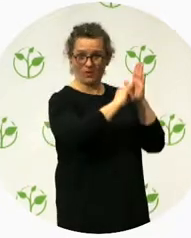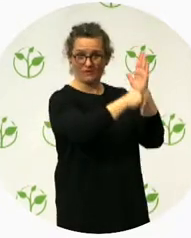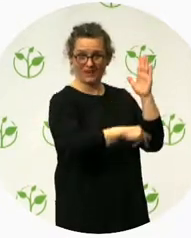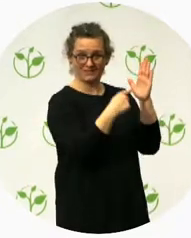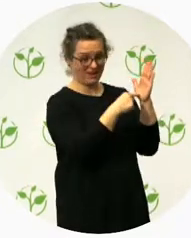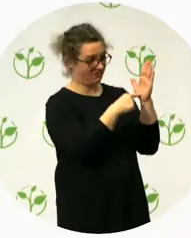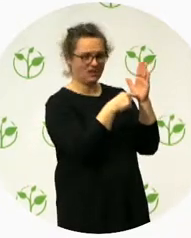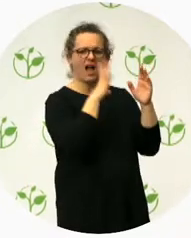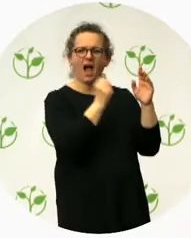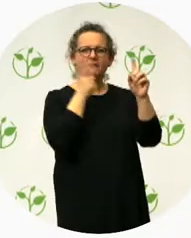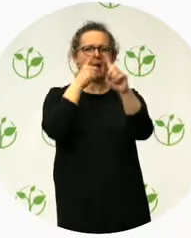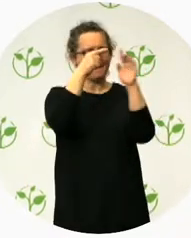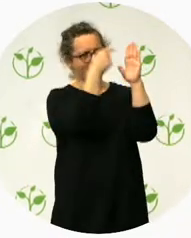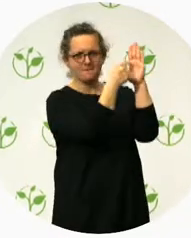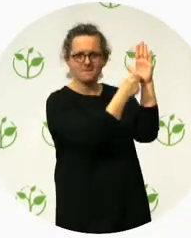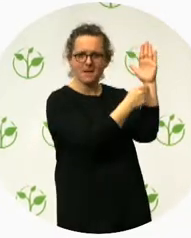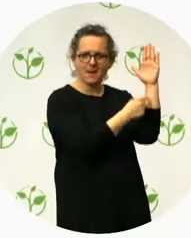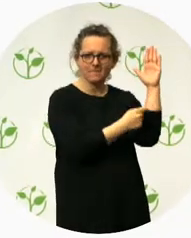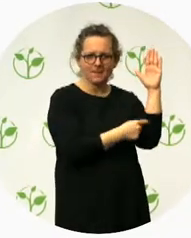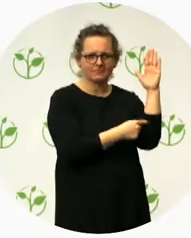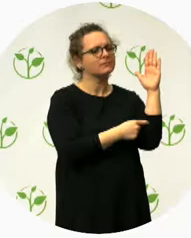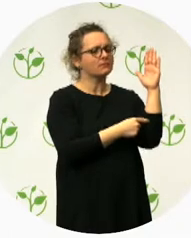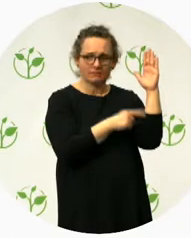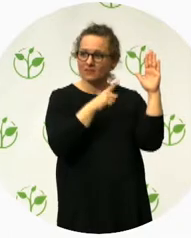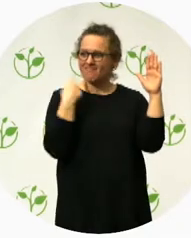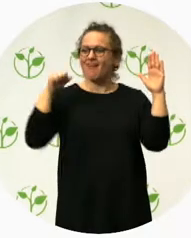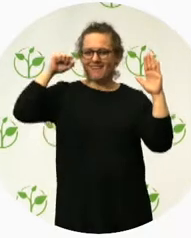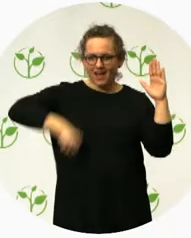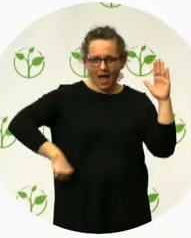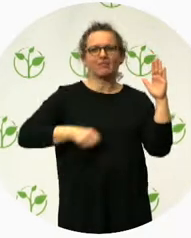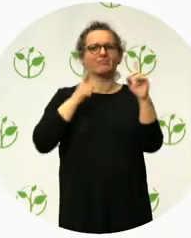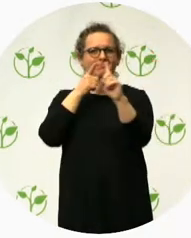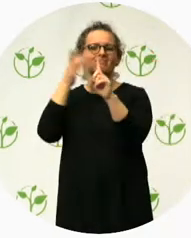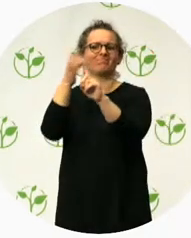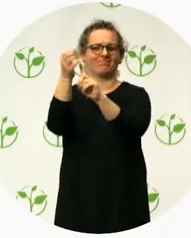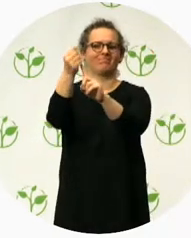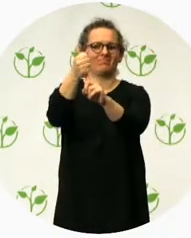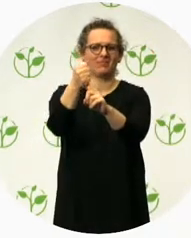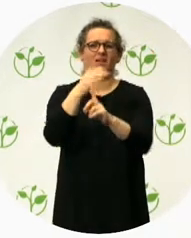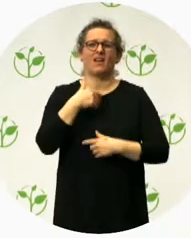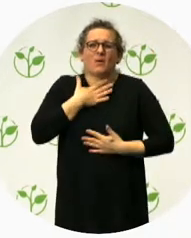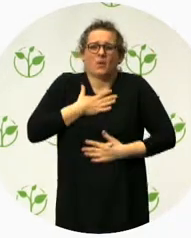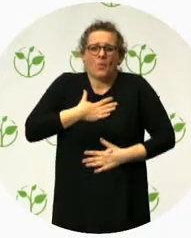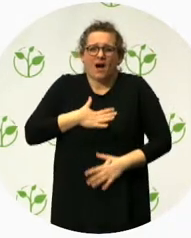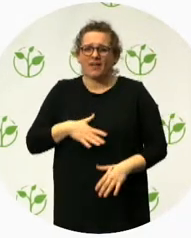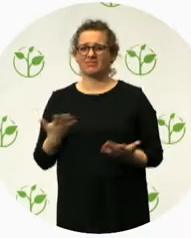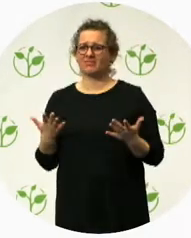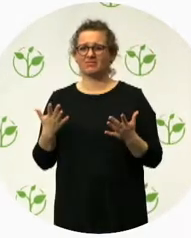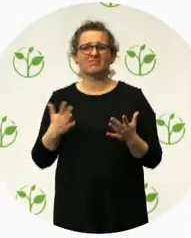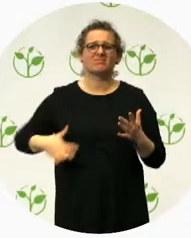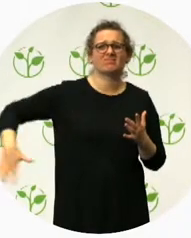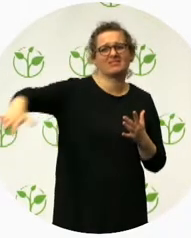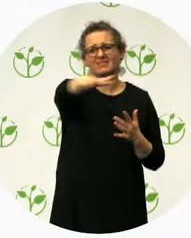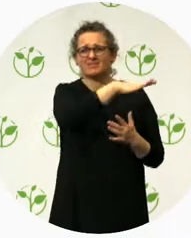with Disabilities. I would like to thank all of you as well for your dedication and